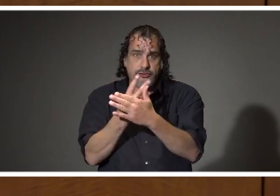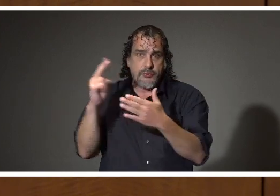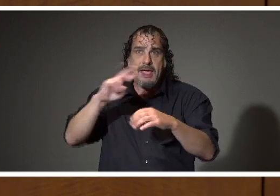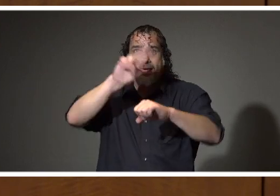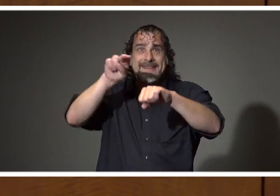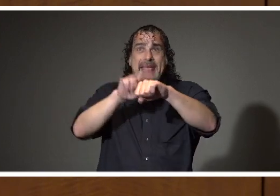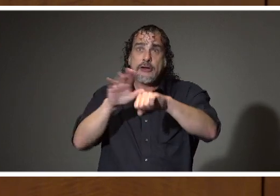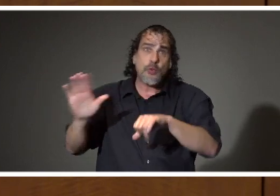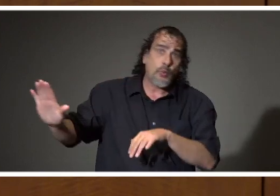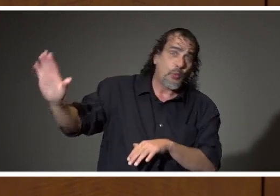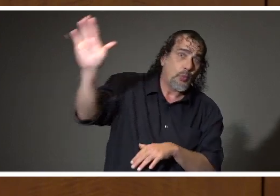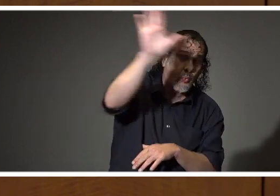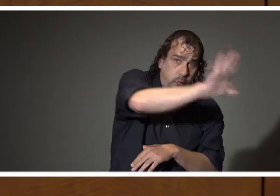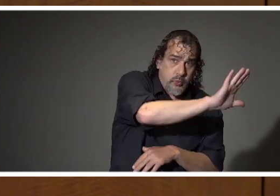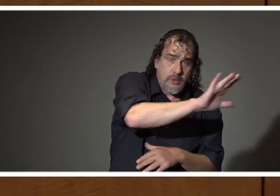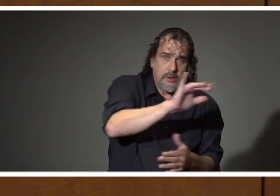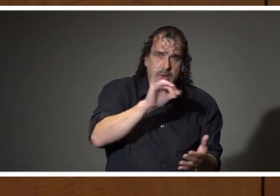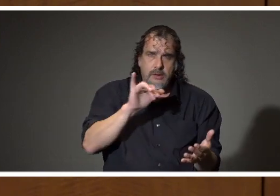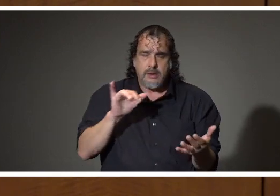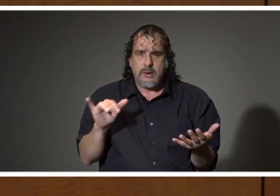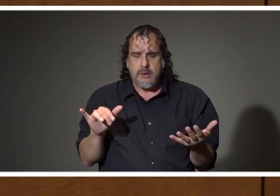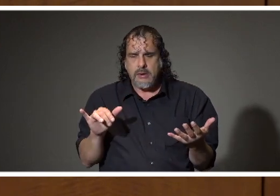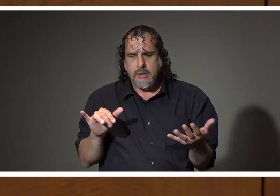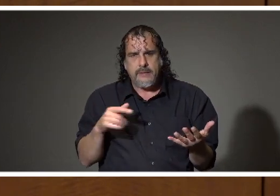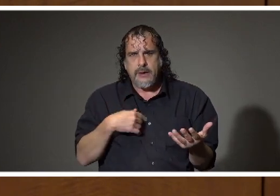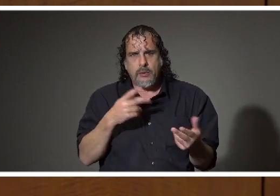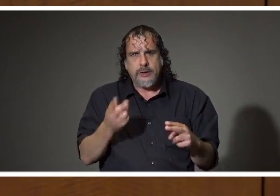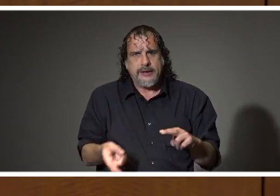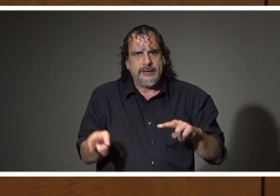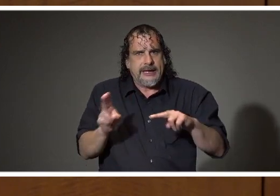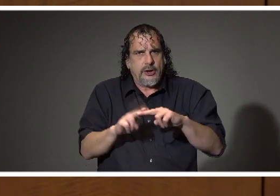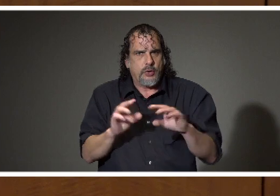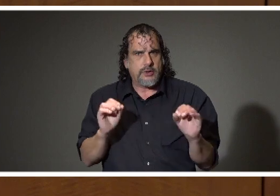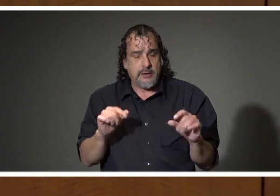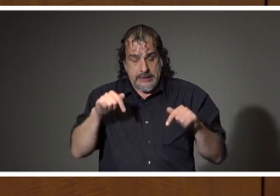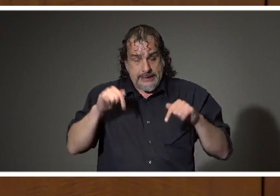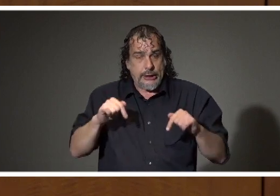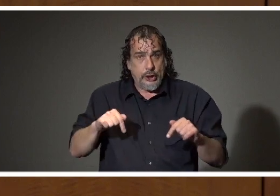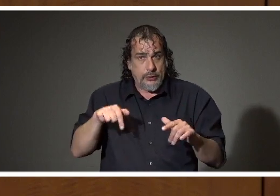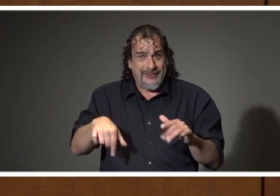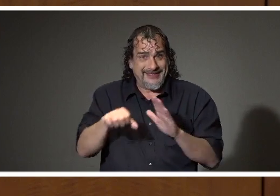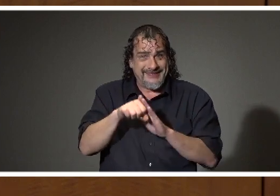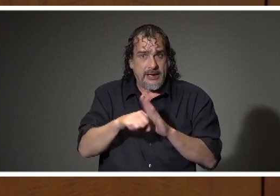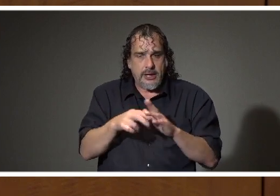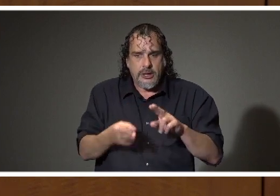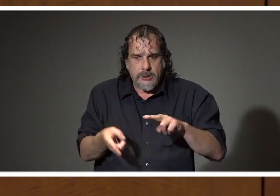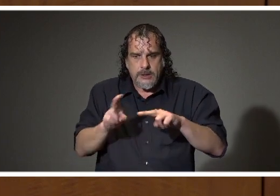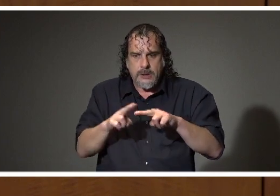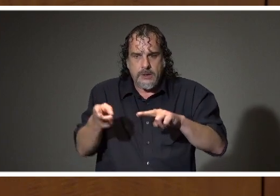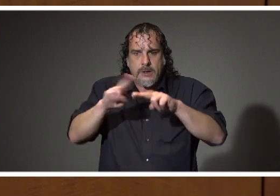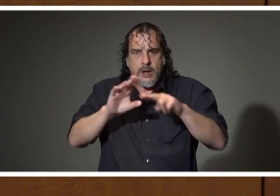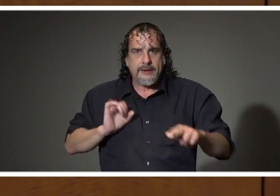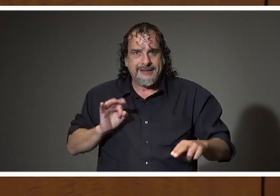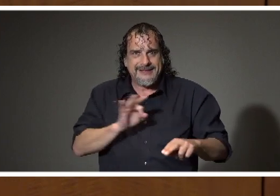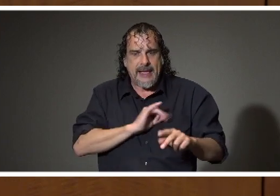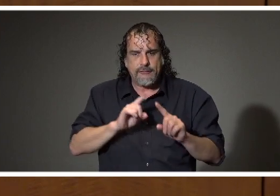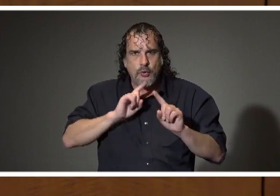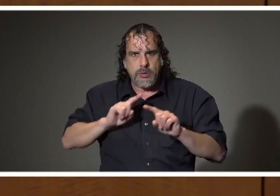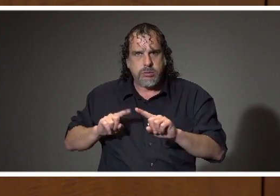all intents and purposes, was not increased. In our state, we continue to increase capacity to answer the